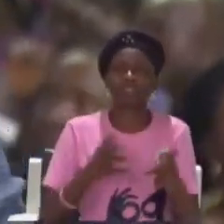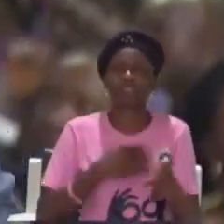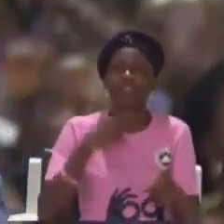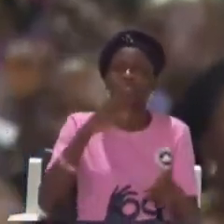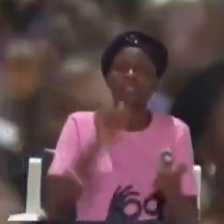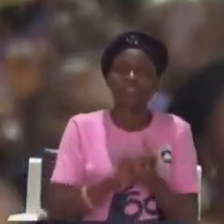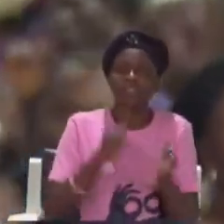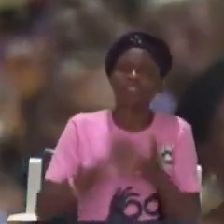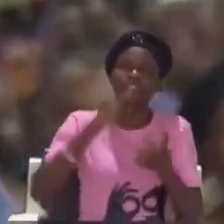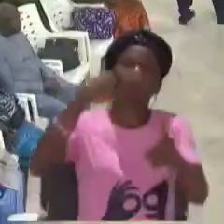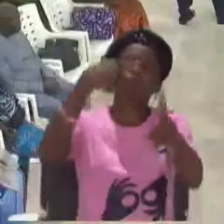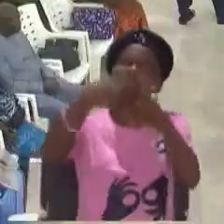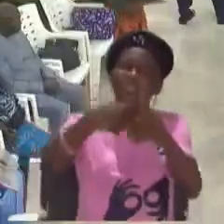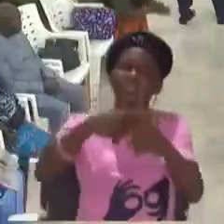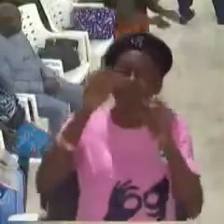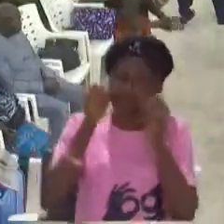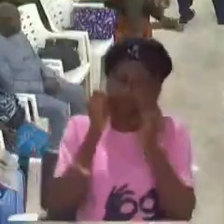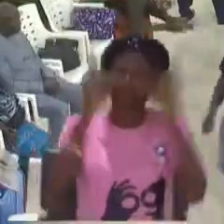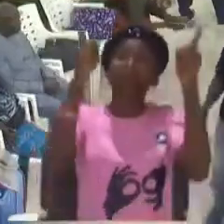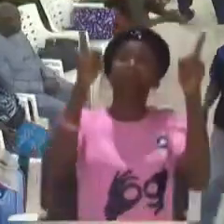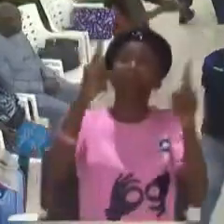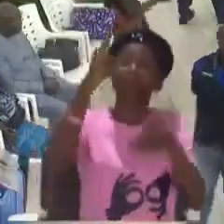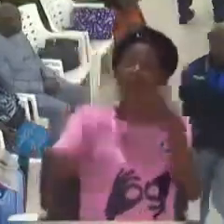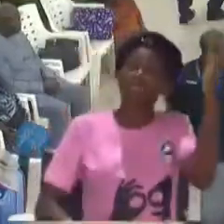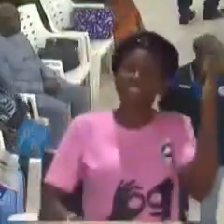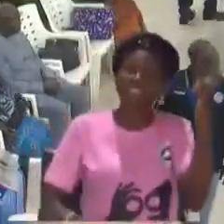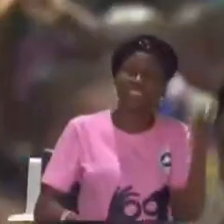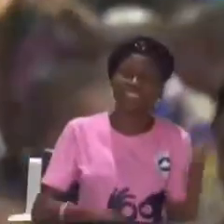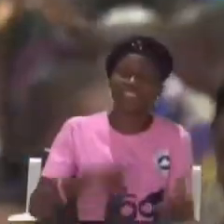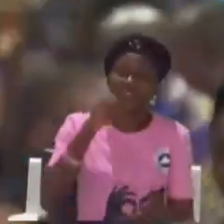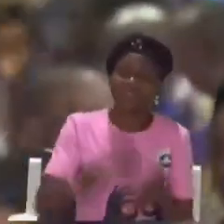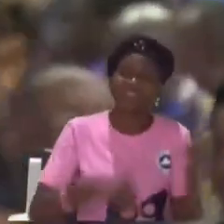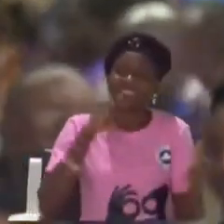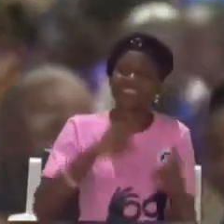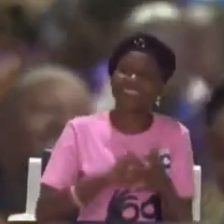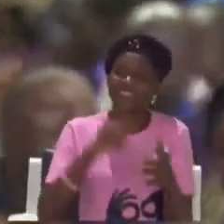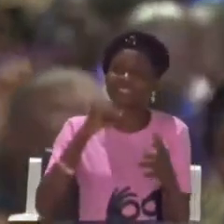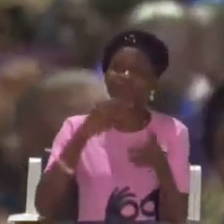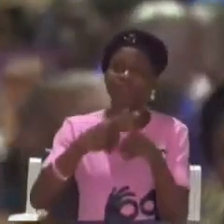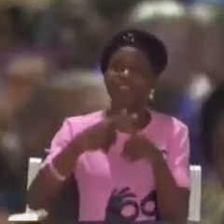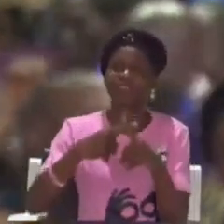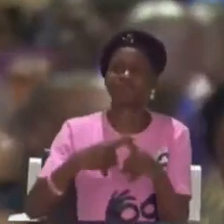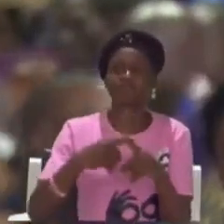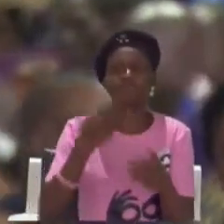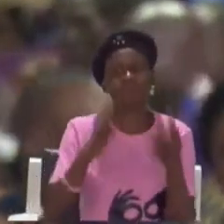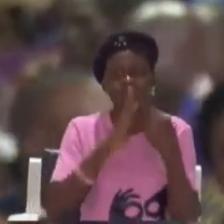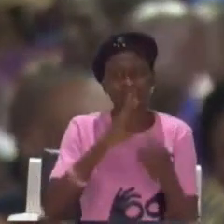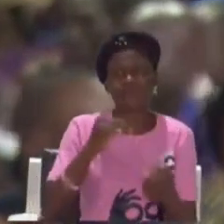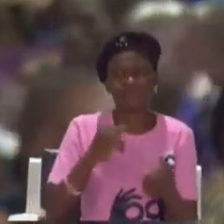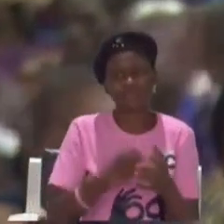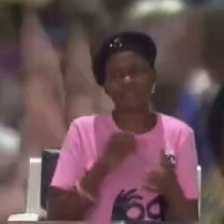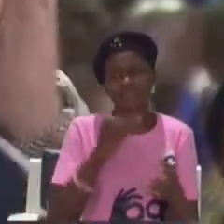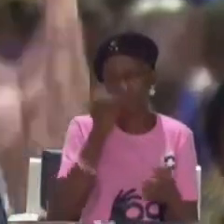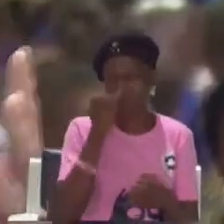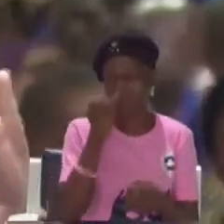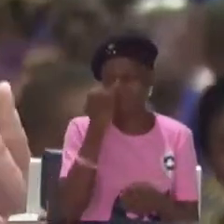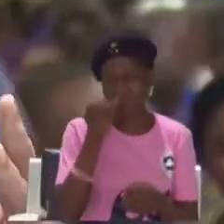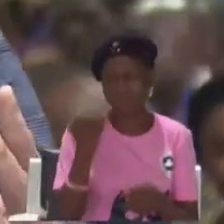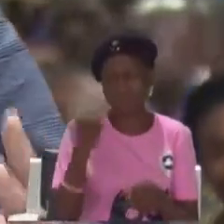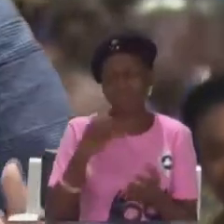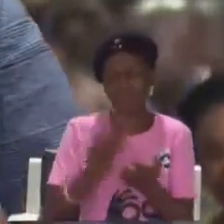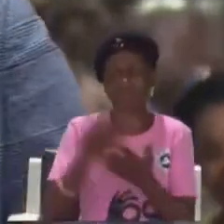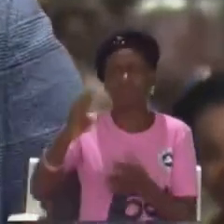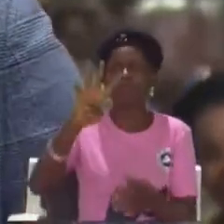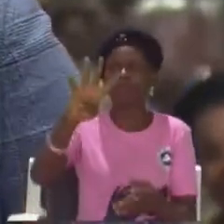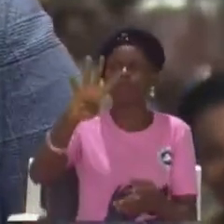what? She said, it's positive. And I said, okay, maybe it's broken. So we bought four more